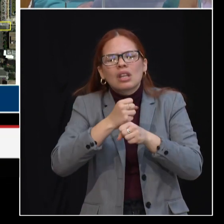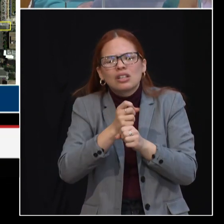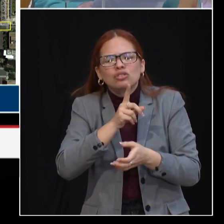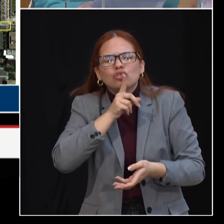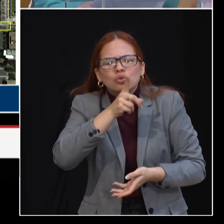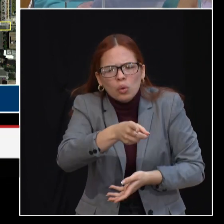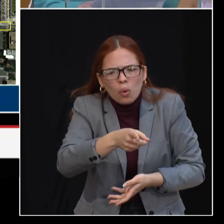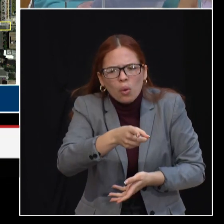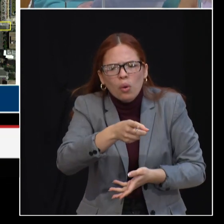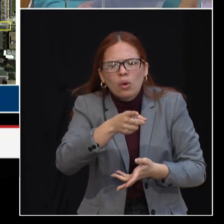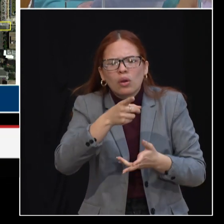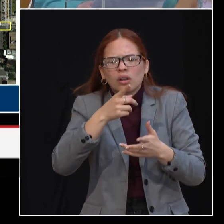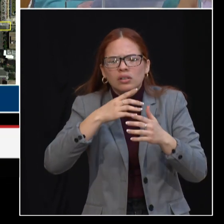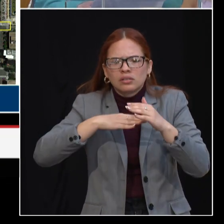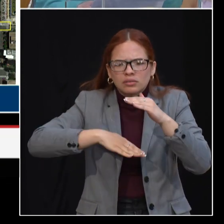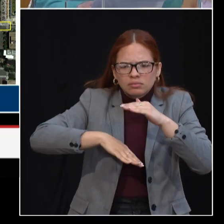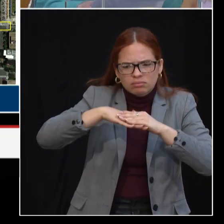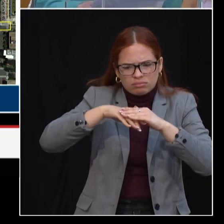currently zoned as